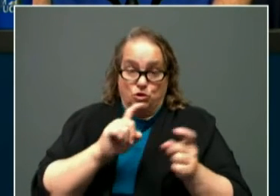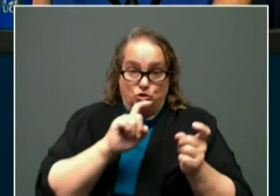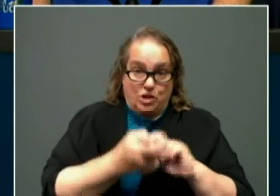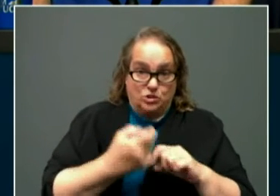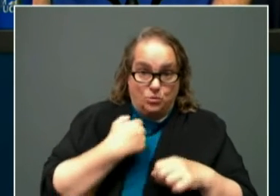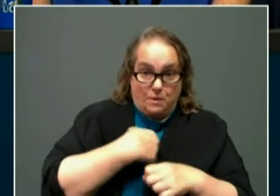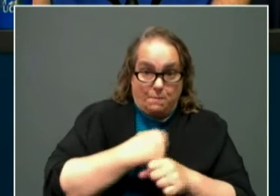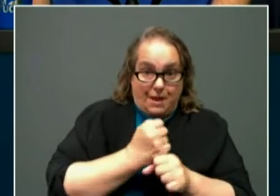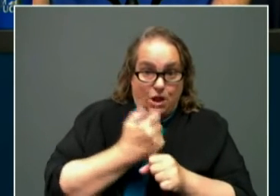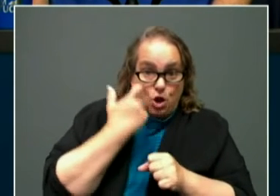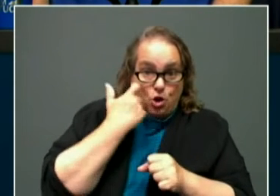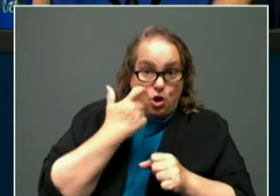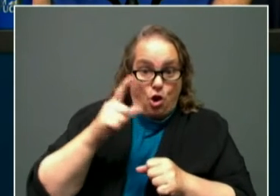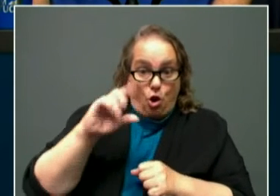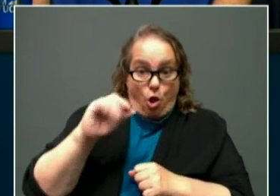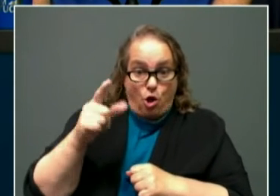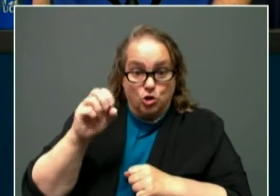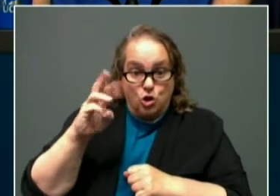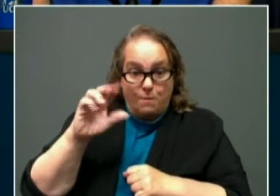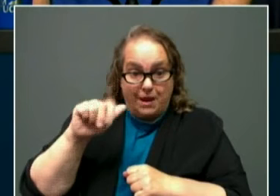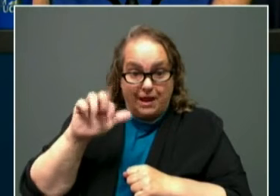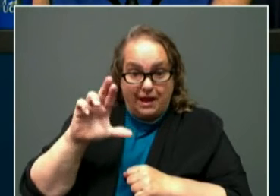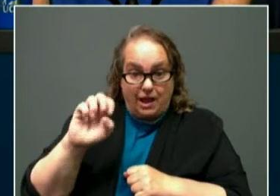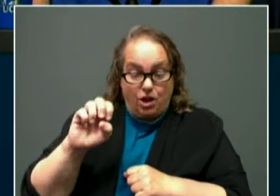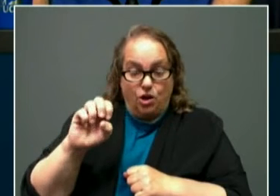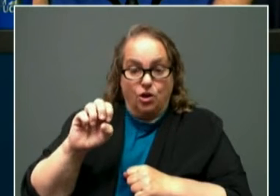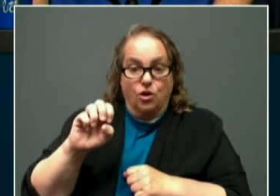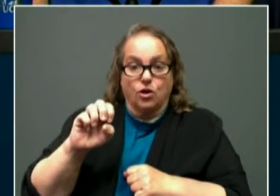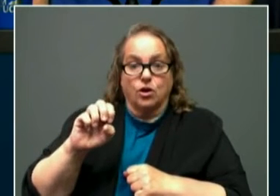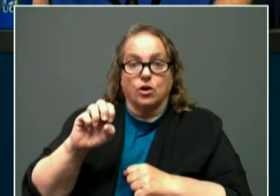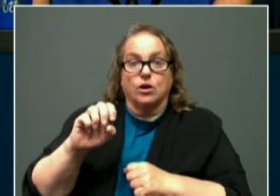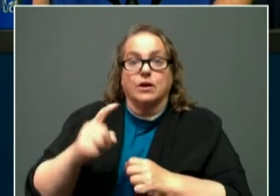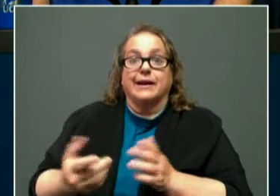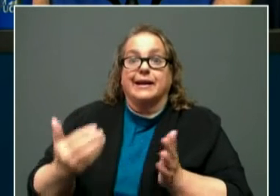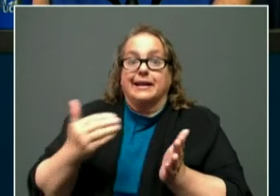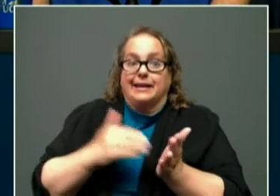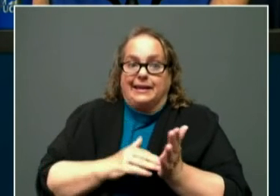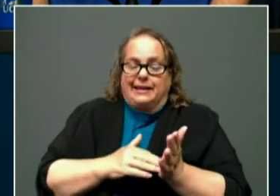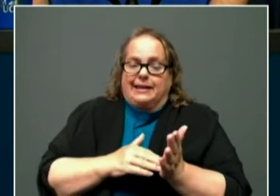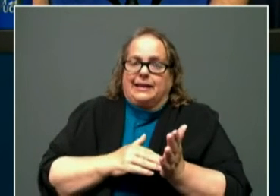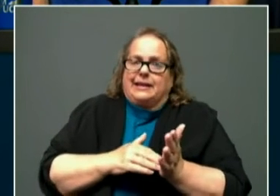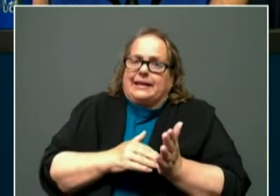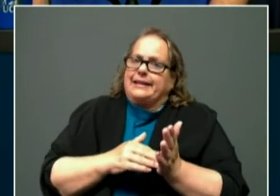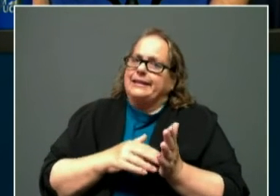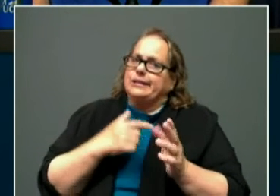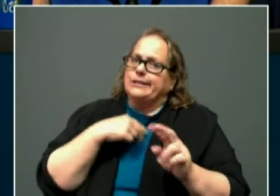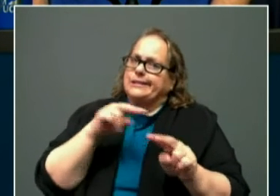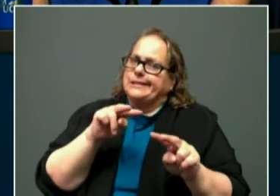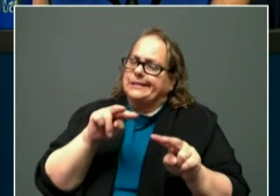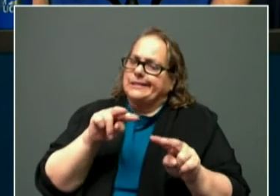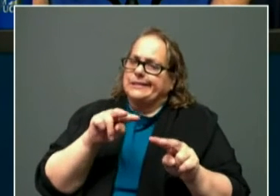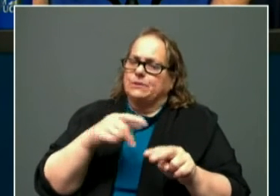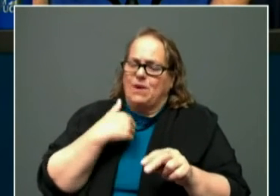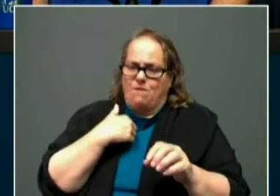care. When a facility is once again headed in the wrong direction, we have the opportunity to step in